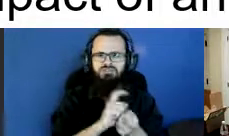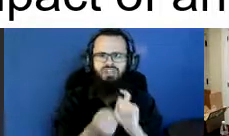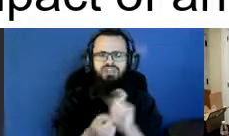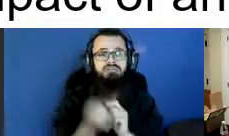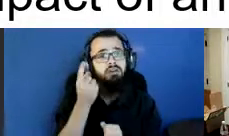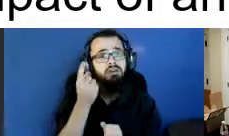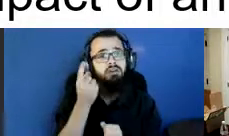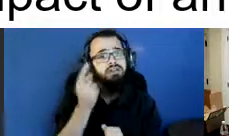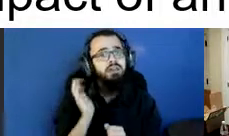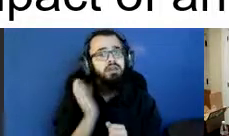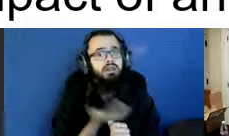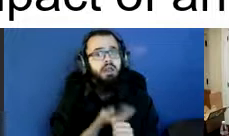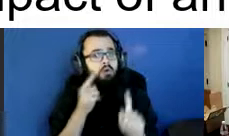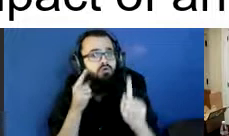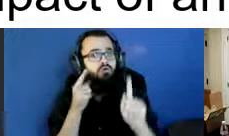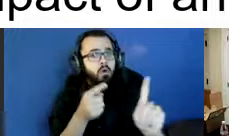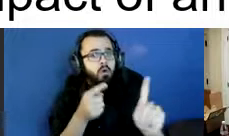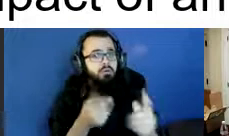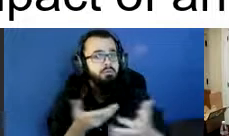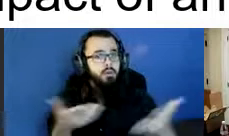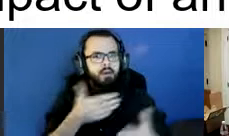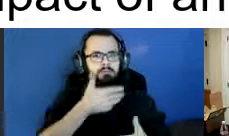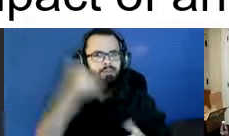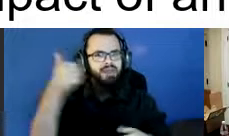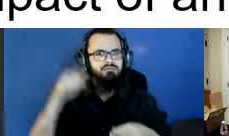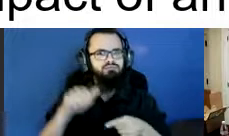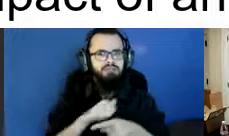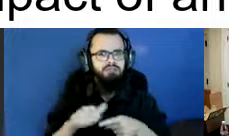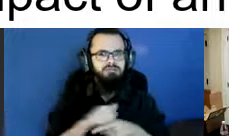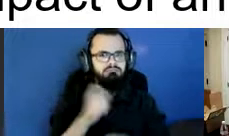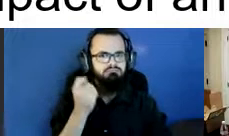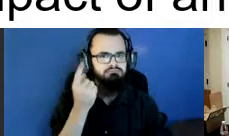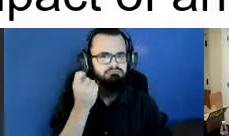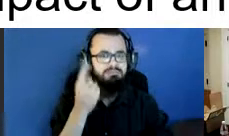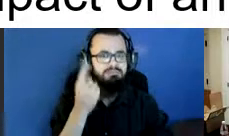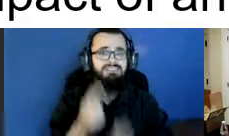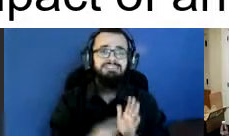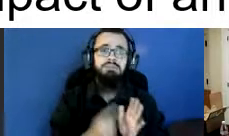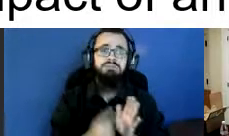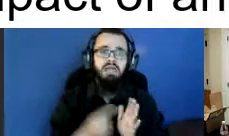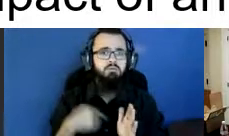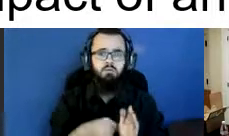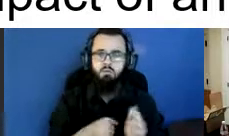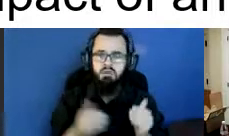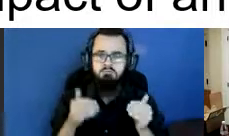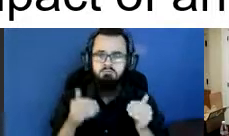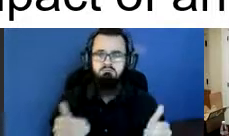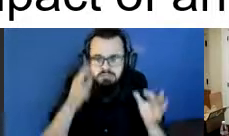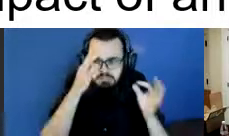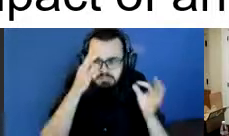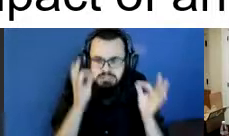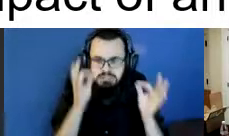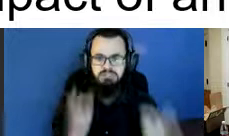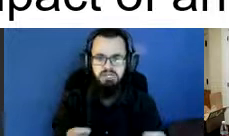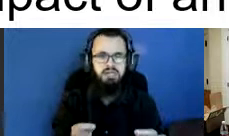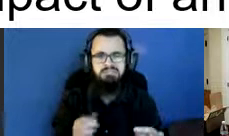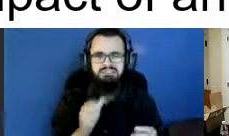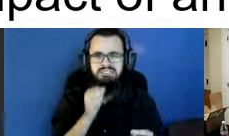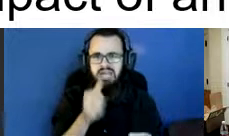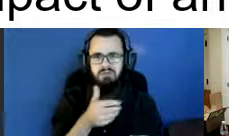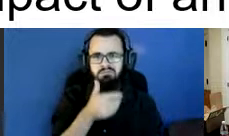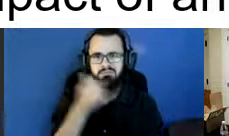practices. Sometimes we make choices that maybe not aren't best practices, but they're the best that we